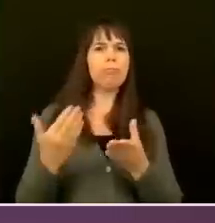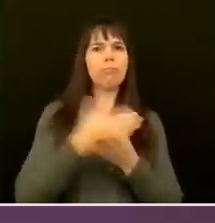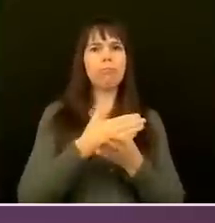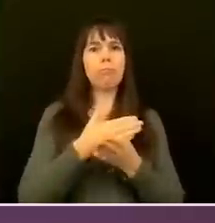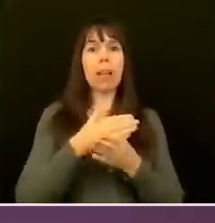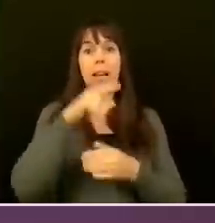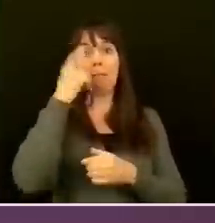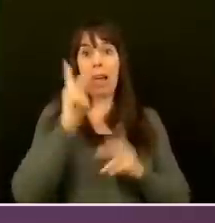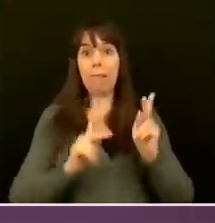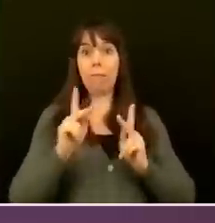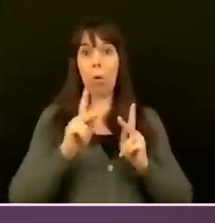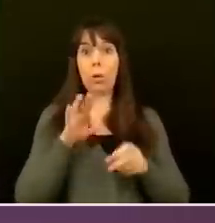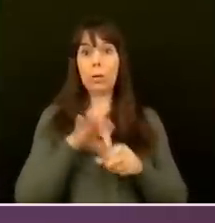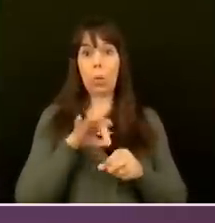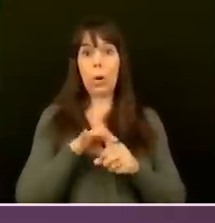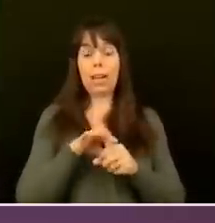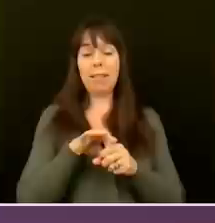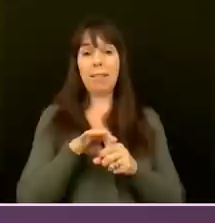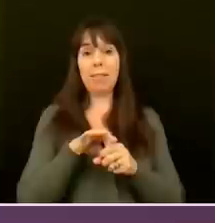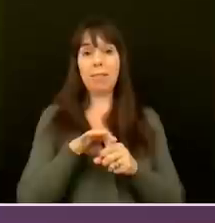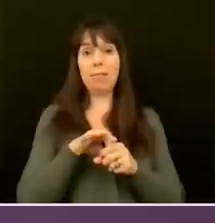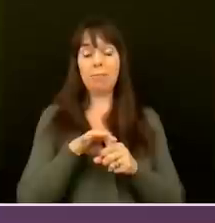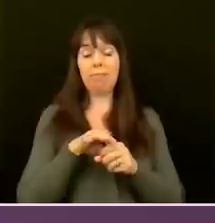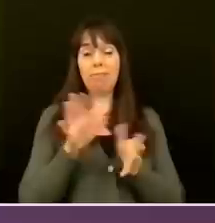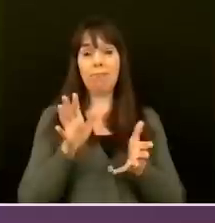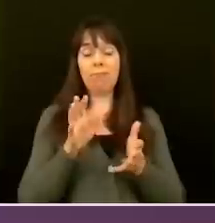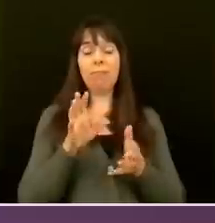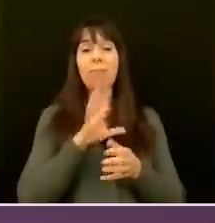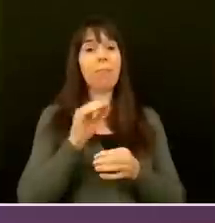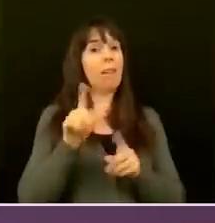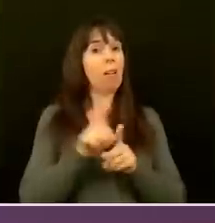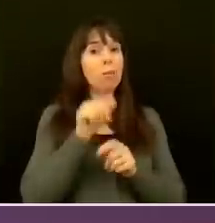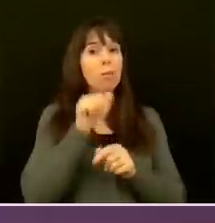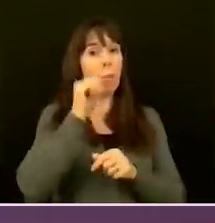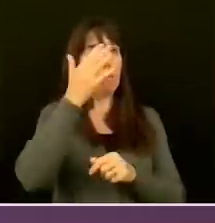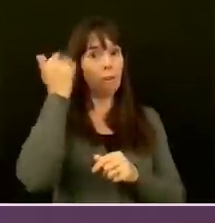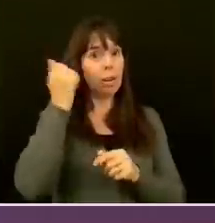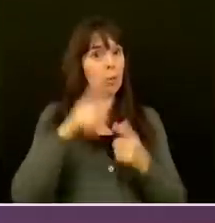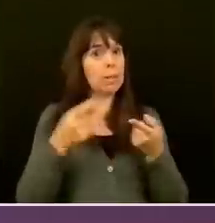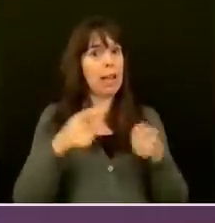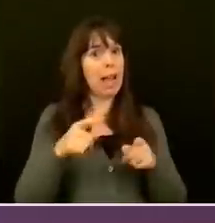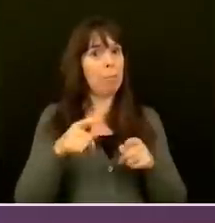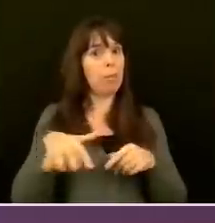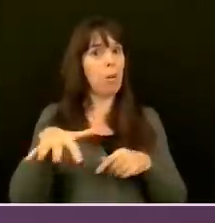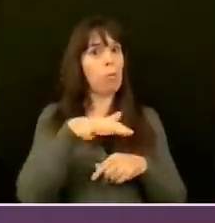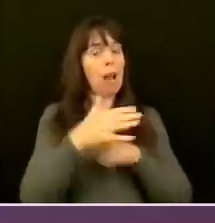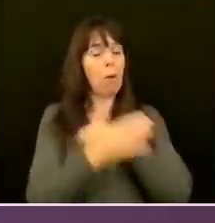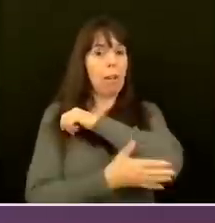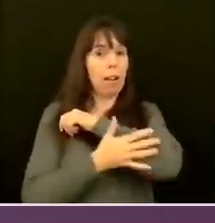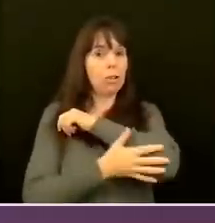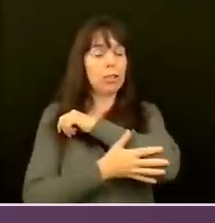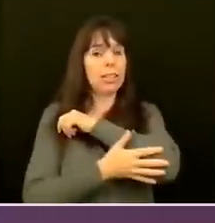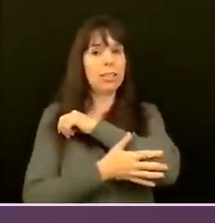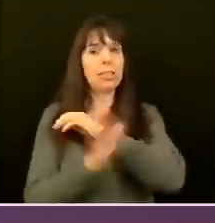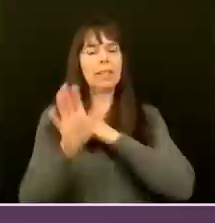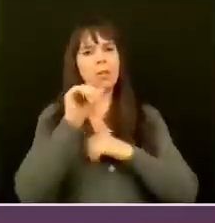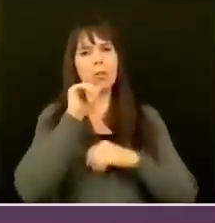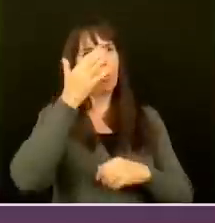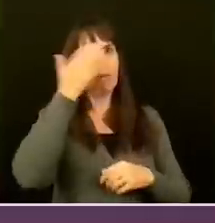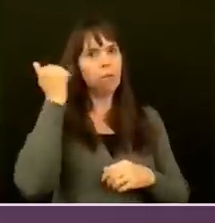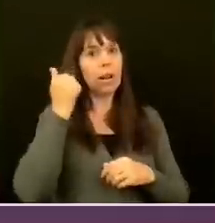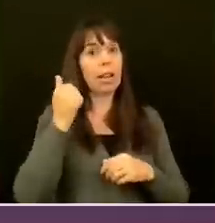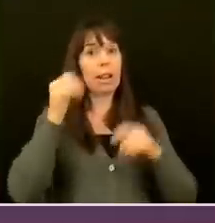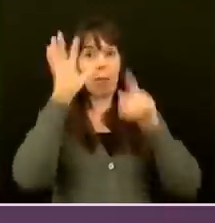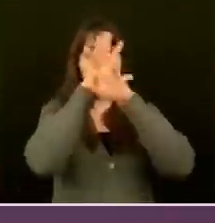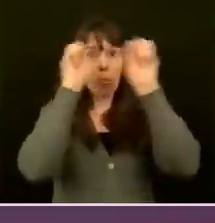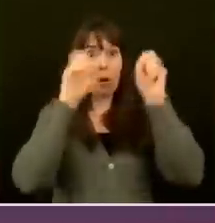folks voting, right? Let's not forget what's going on around our country. Let's not forget that the President of